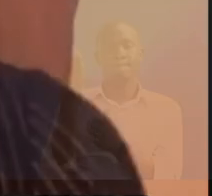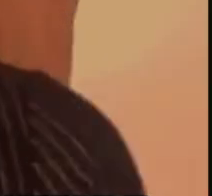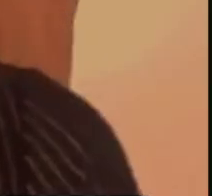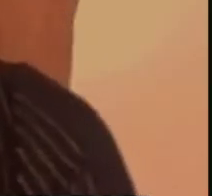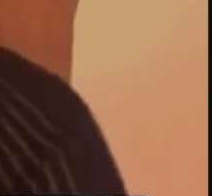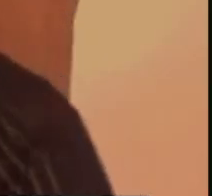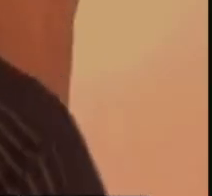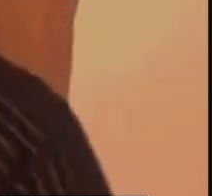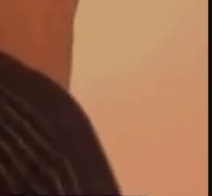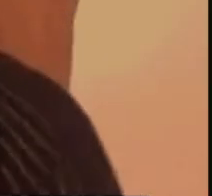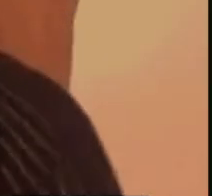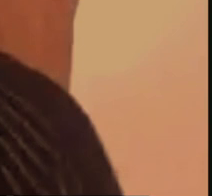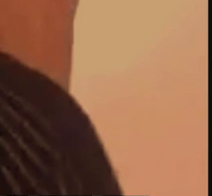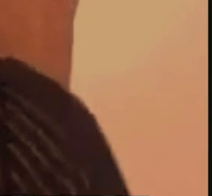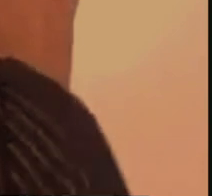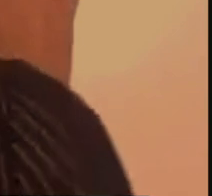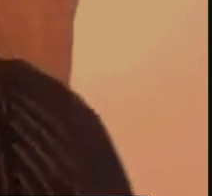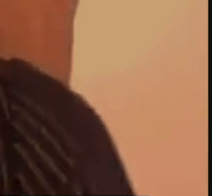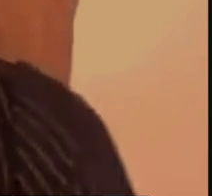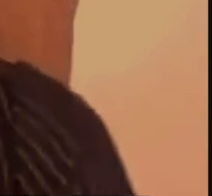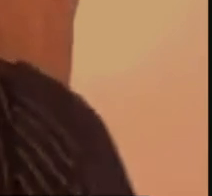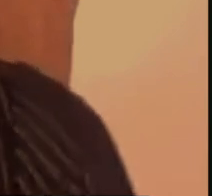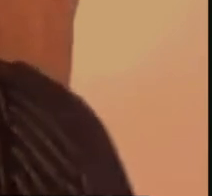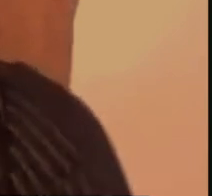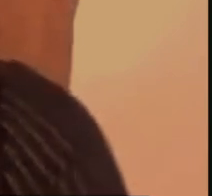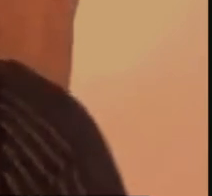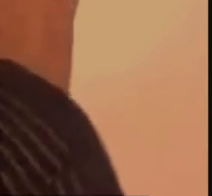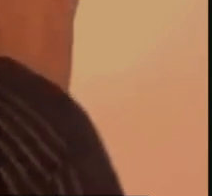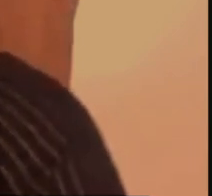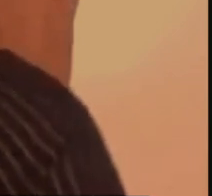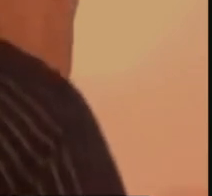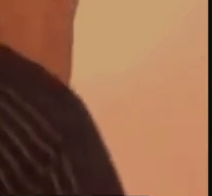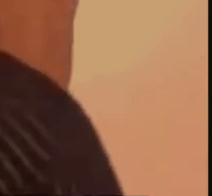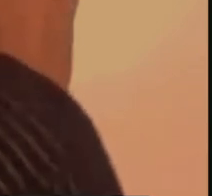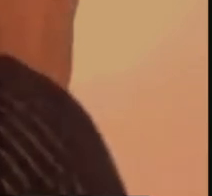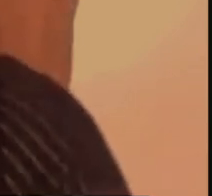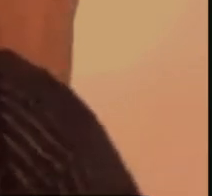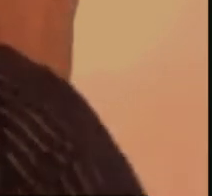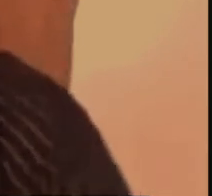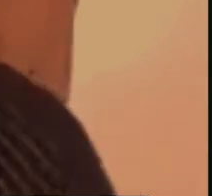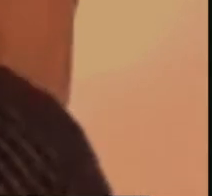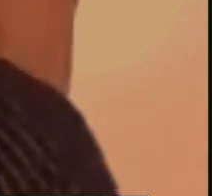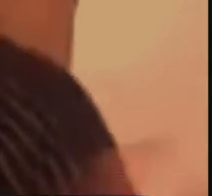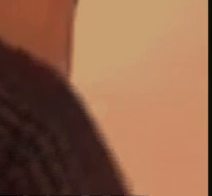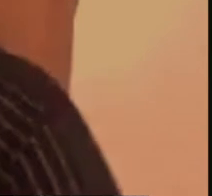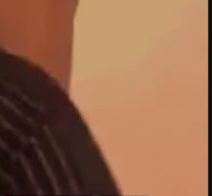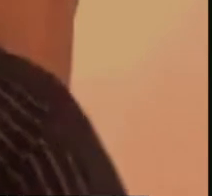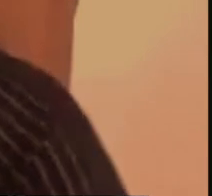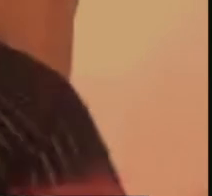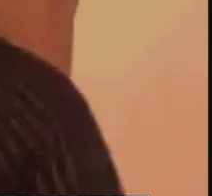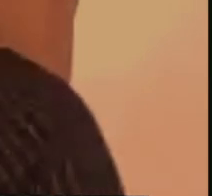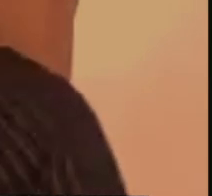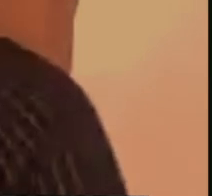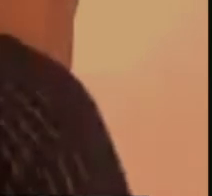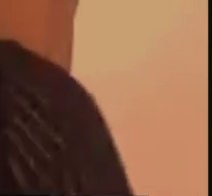back in his home to Nairobi. He knows how to, you know, he's the link. He can know how to transform things.